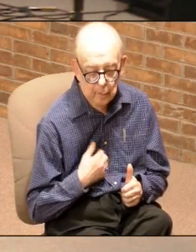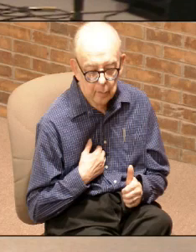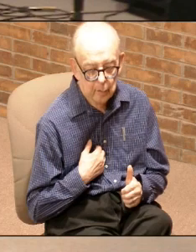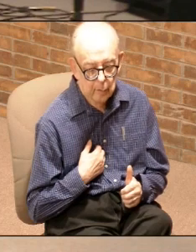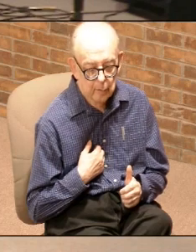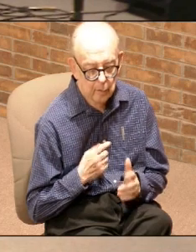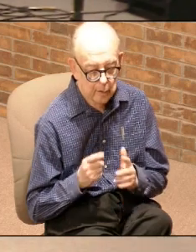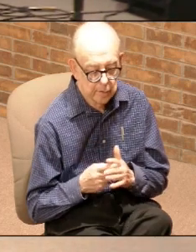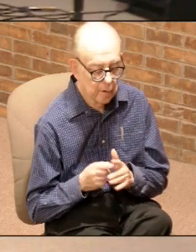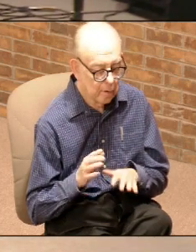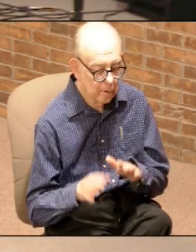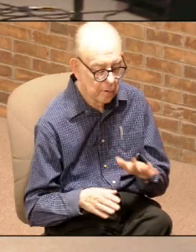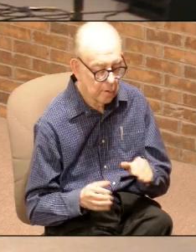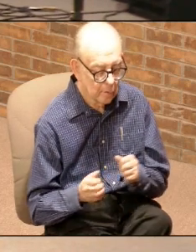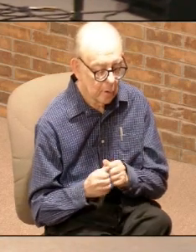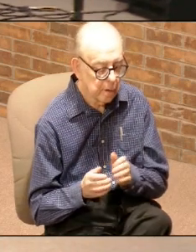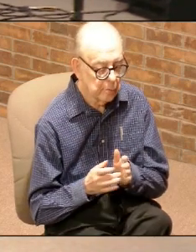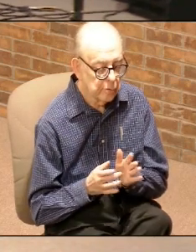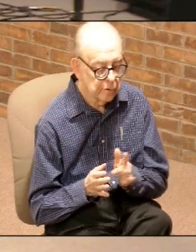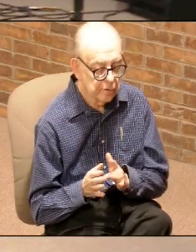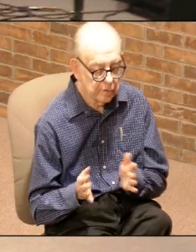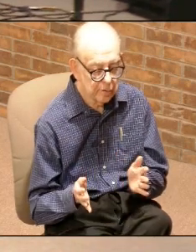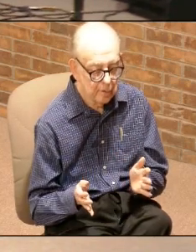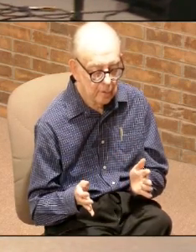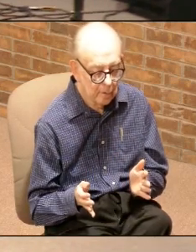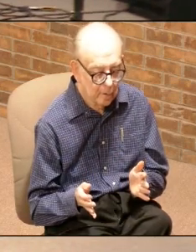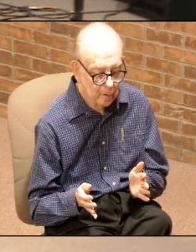I've got to start walking with Jesus.